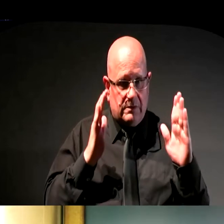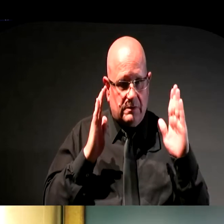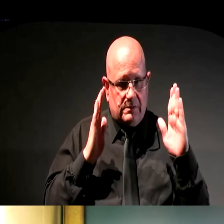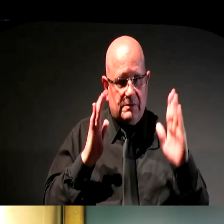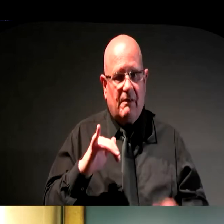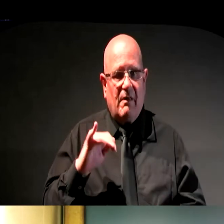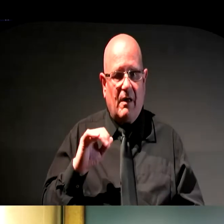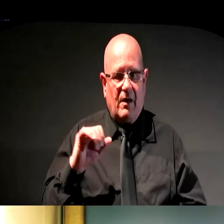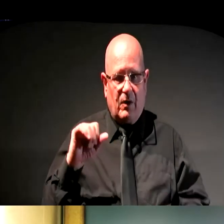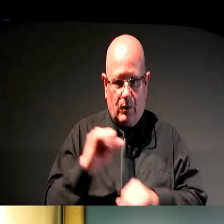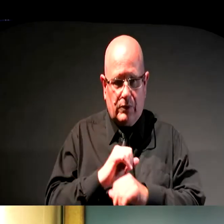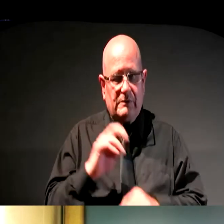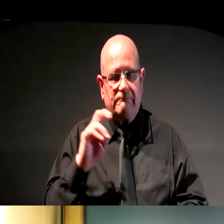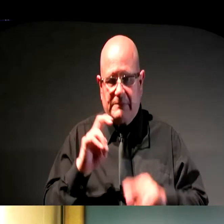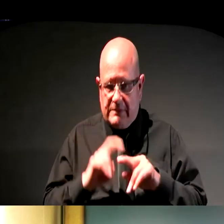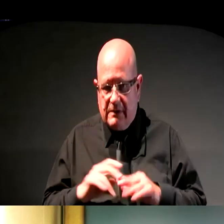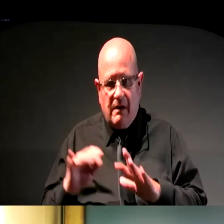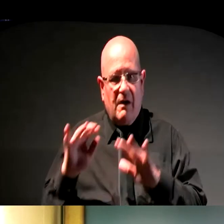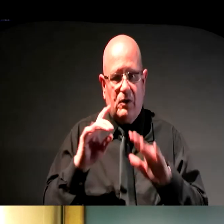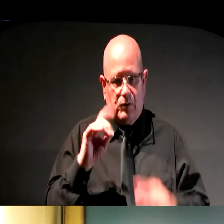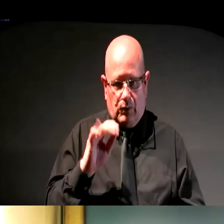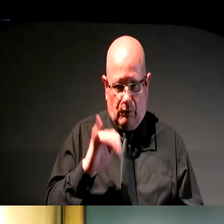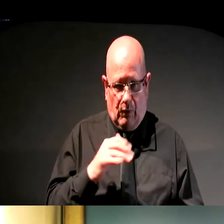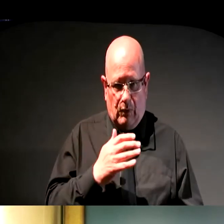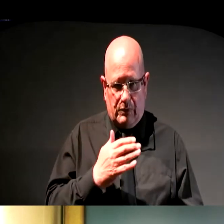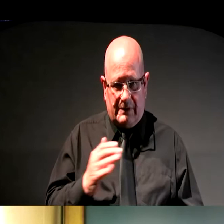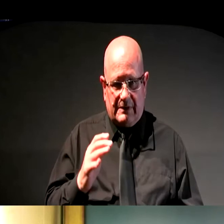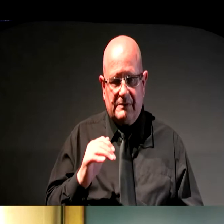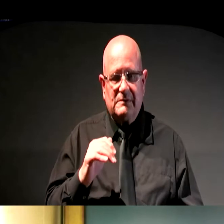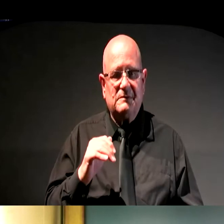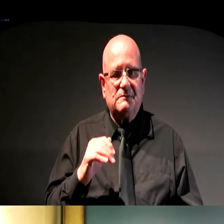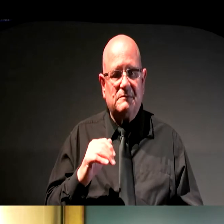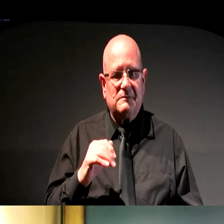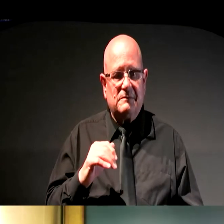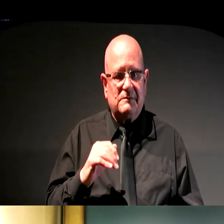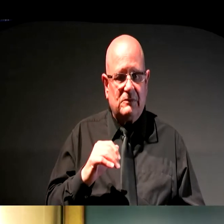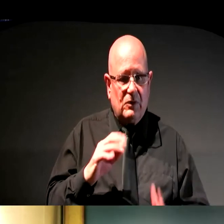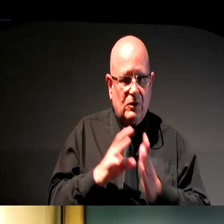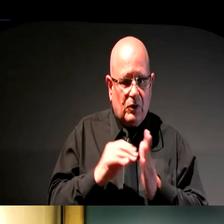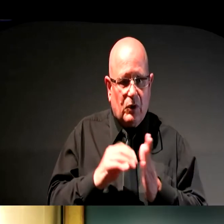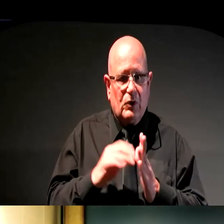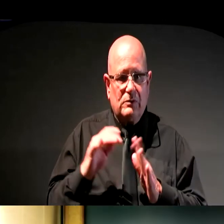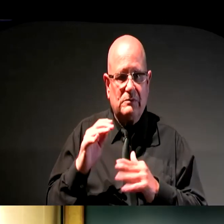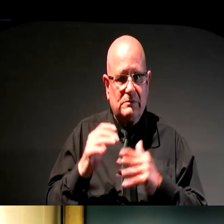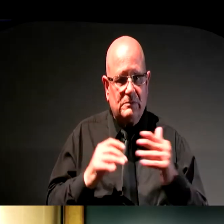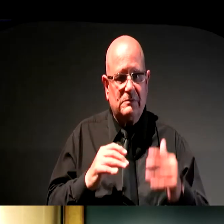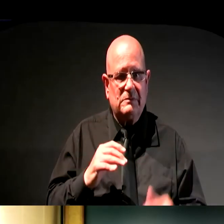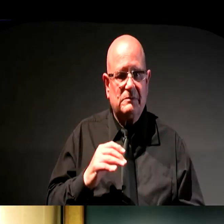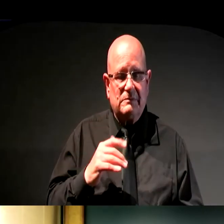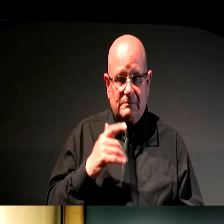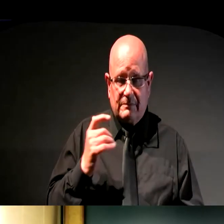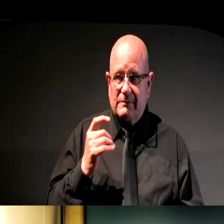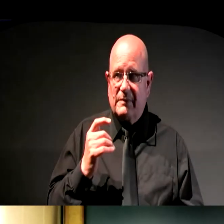neurodiverse people can sit down and use the coping mechanisms they've learned of how to survive in the world to throw that into